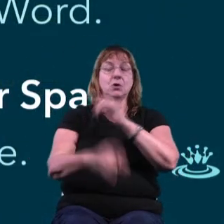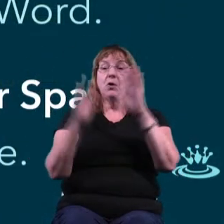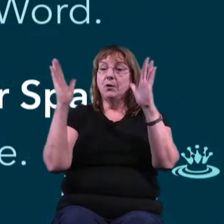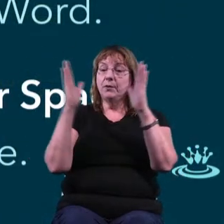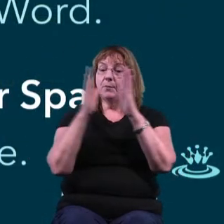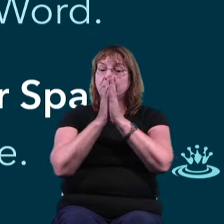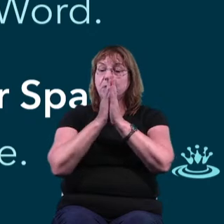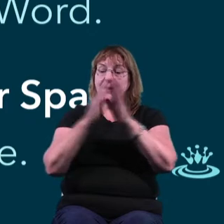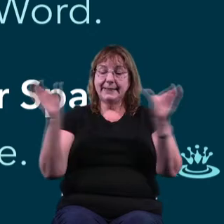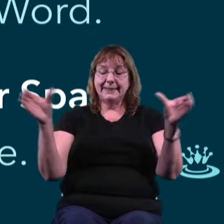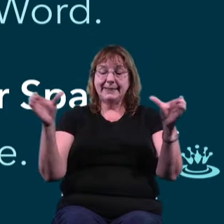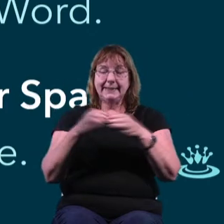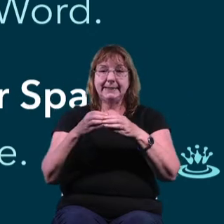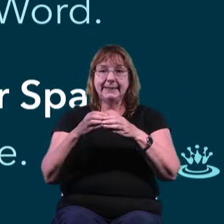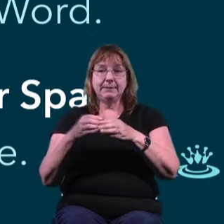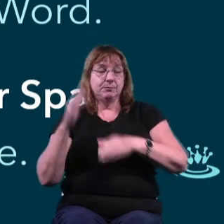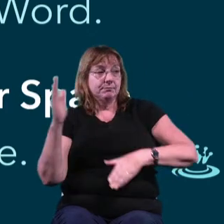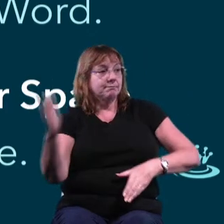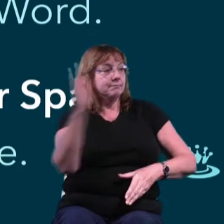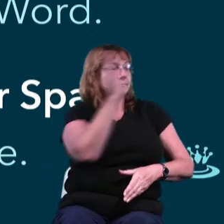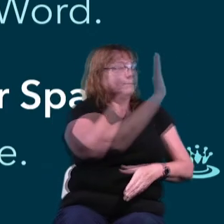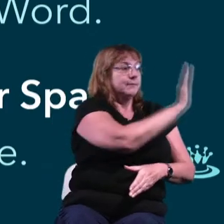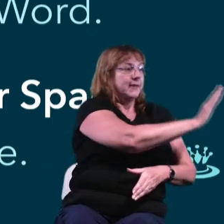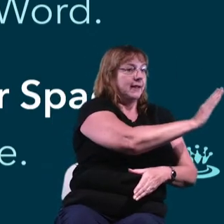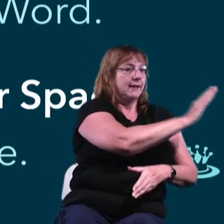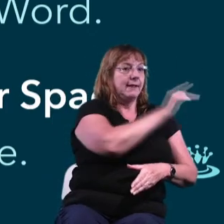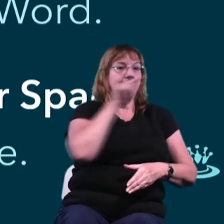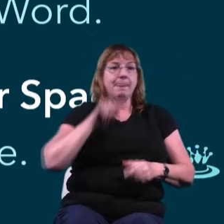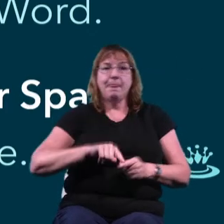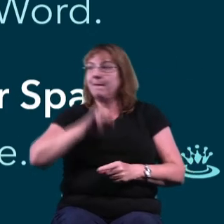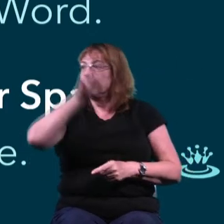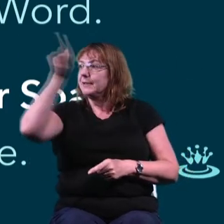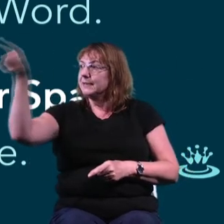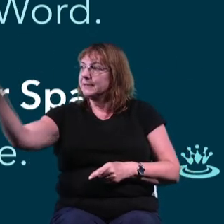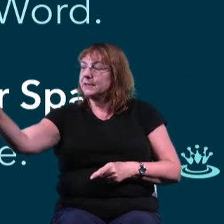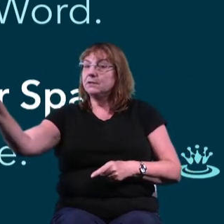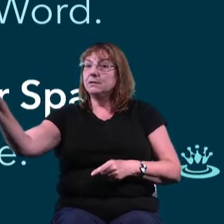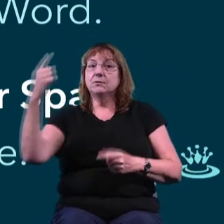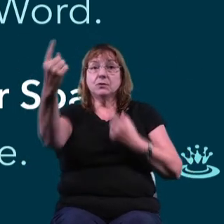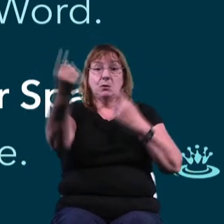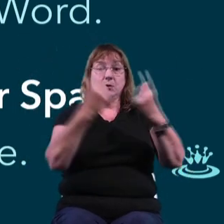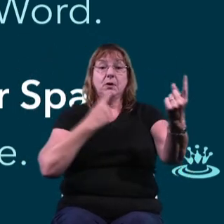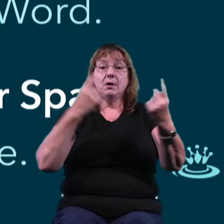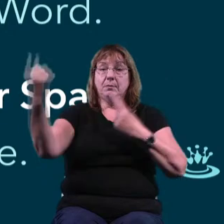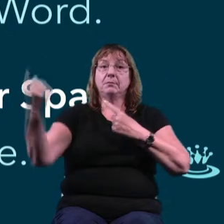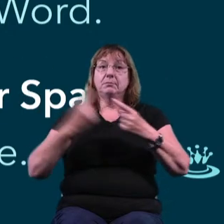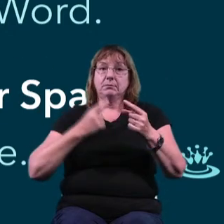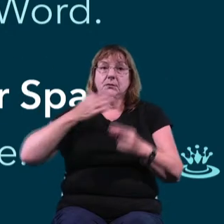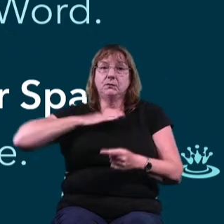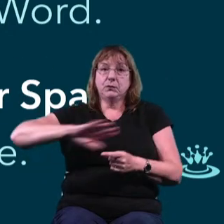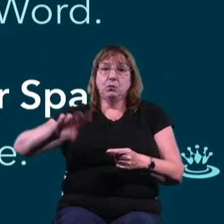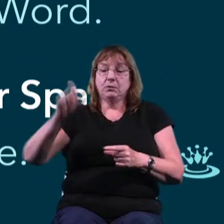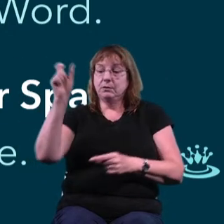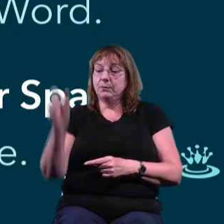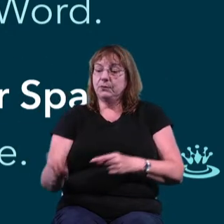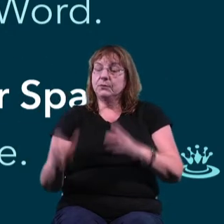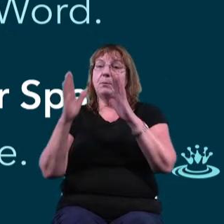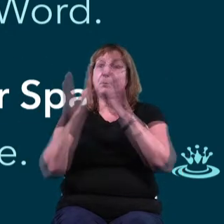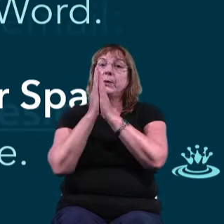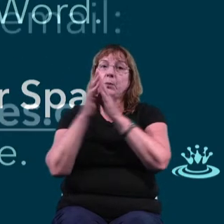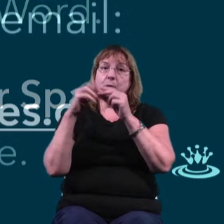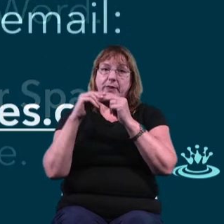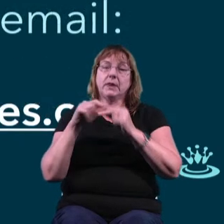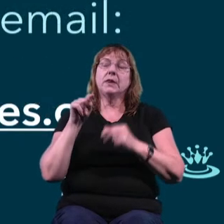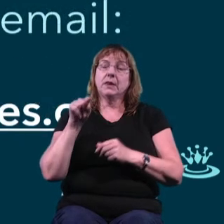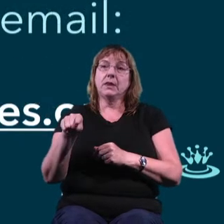to the left and to the right of the stage here, so please do come forward if you want to pray with somebody this evening. And if you're watching